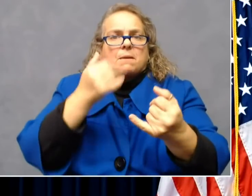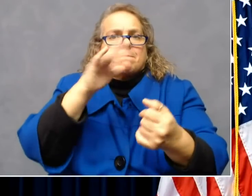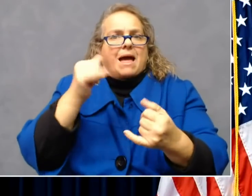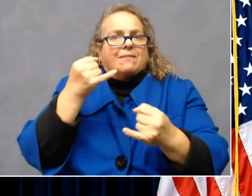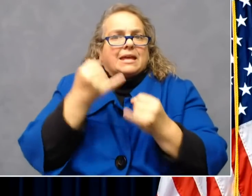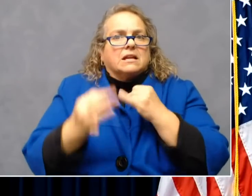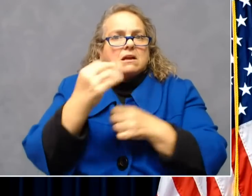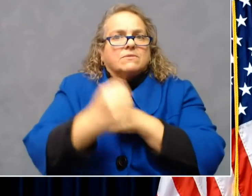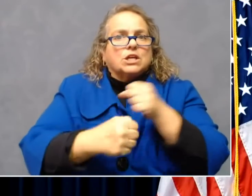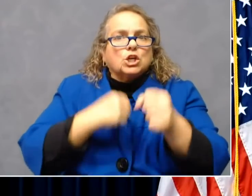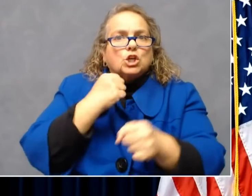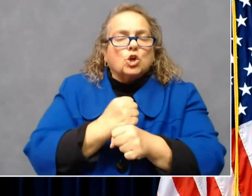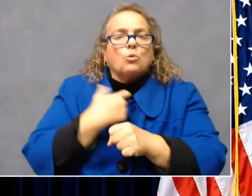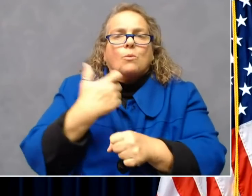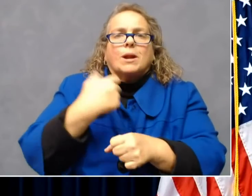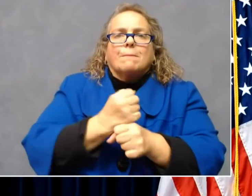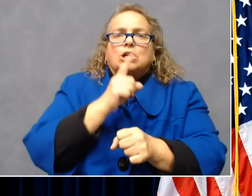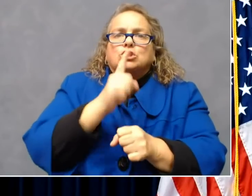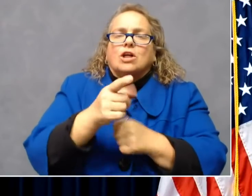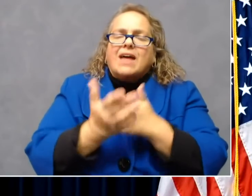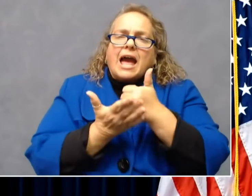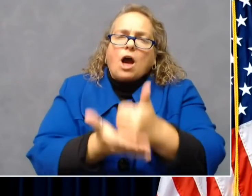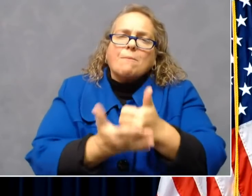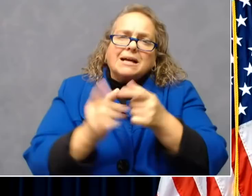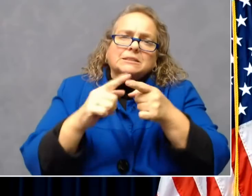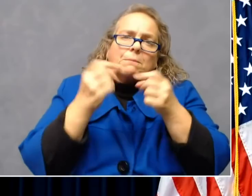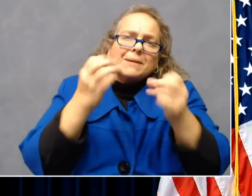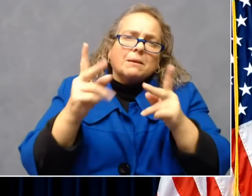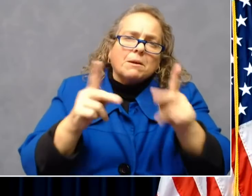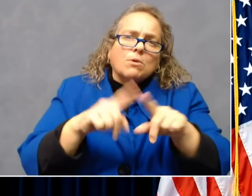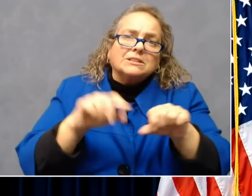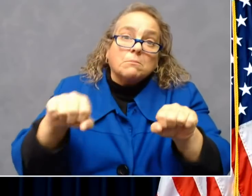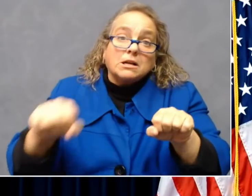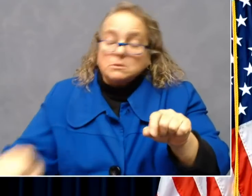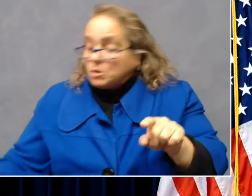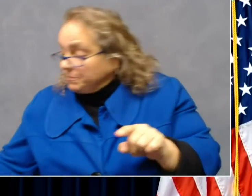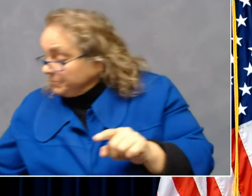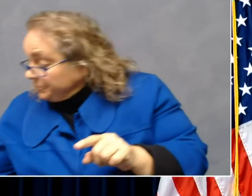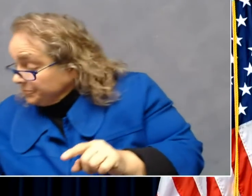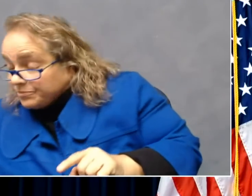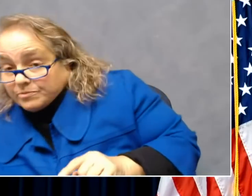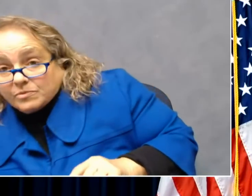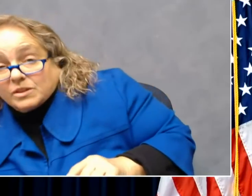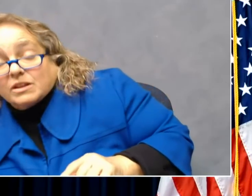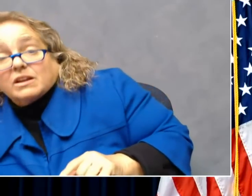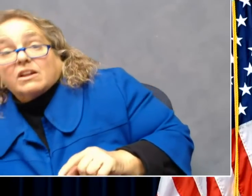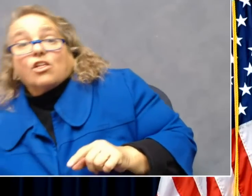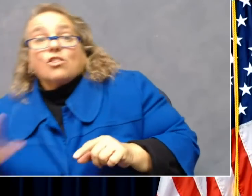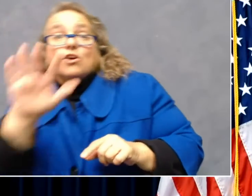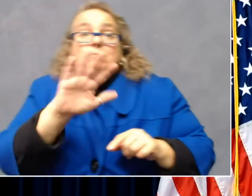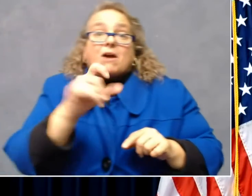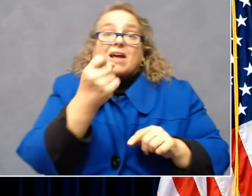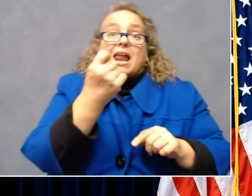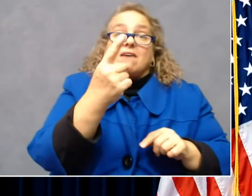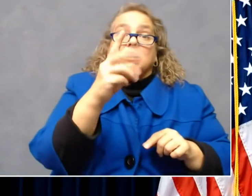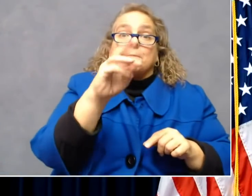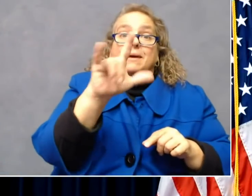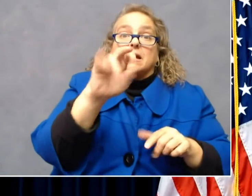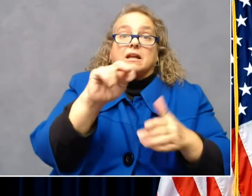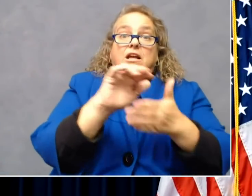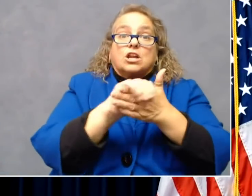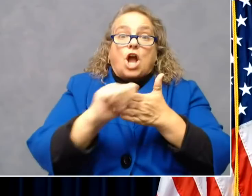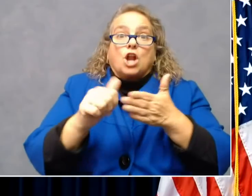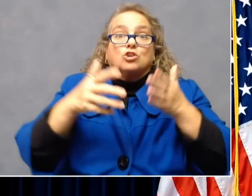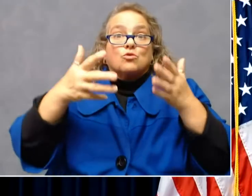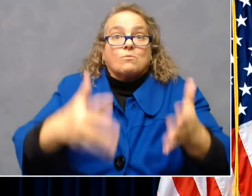as possible. So there is around $11 million remaining in the Healthy at Home Utility Relief Fund, and I